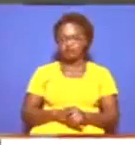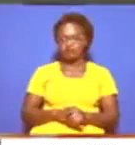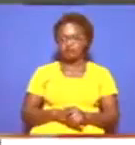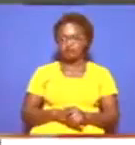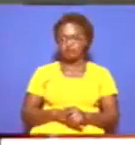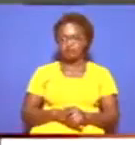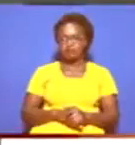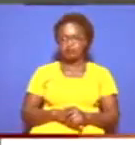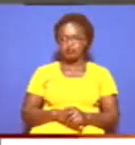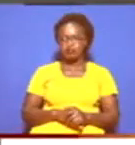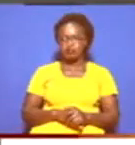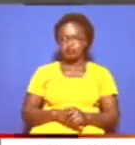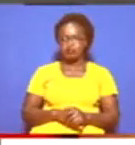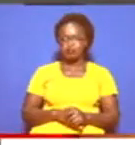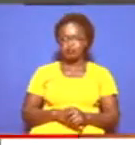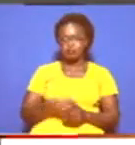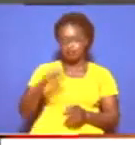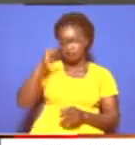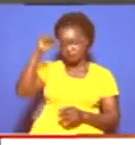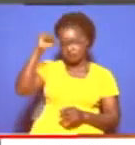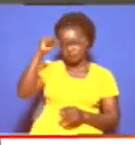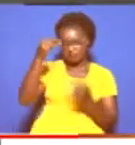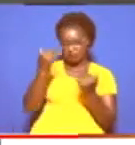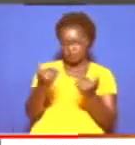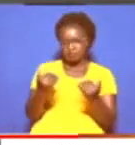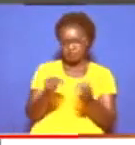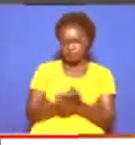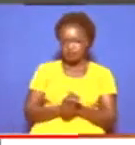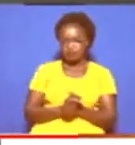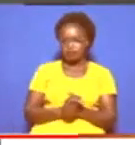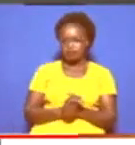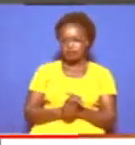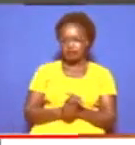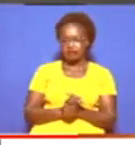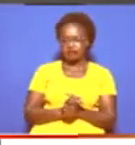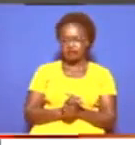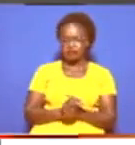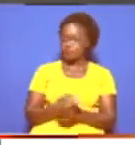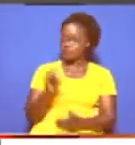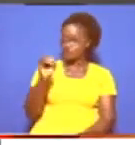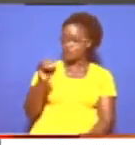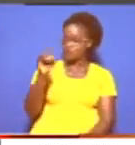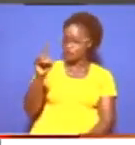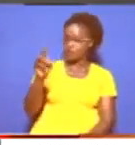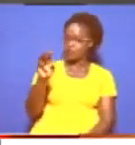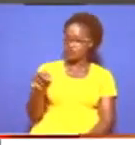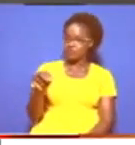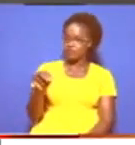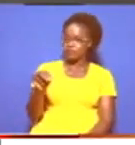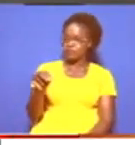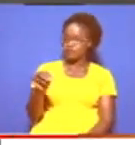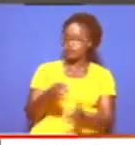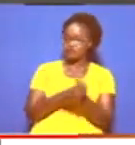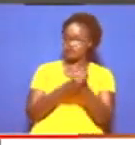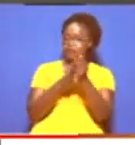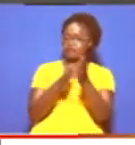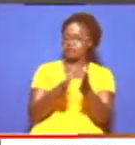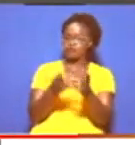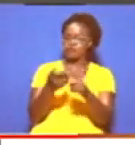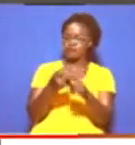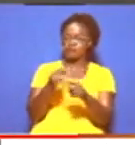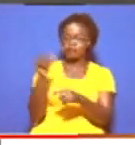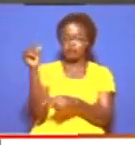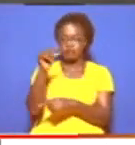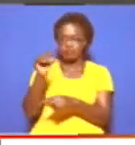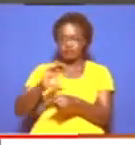Let's have a look at the politics of the day, where a section of Orange Democratic Movement ODM leaders from Garissa County